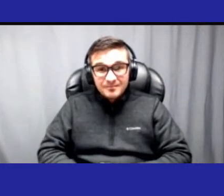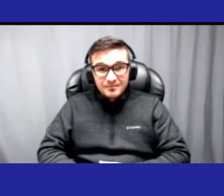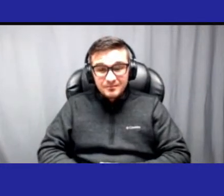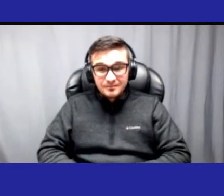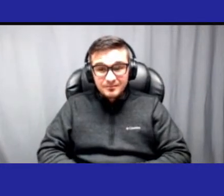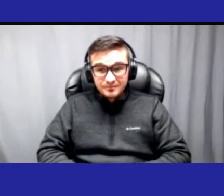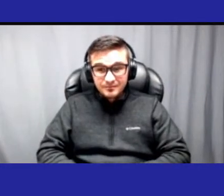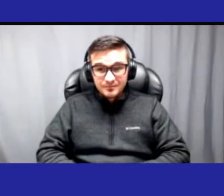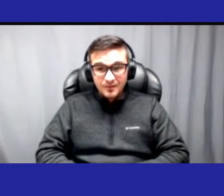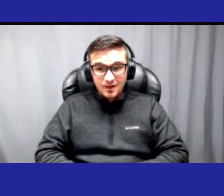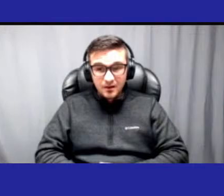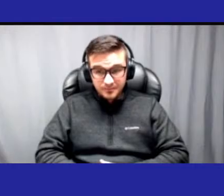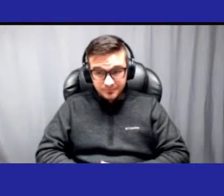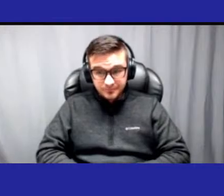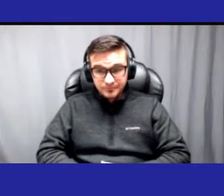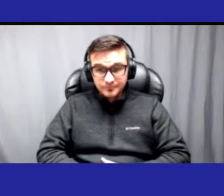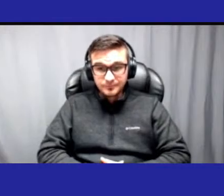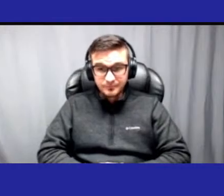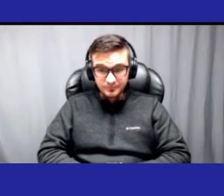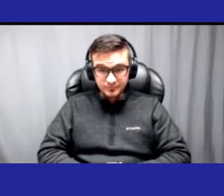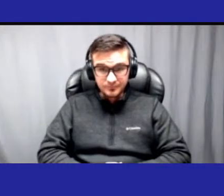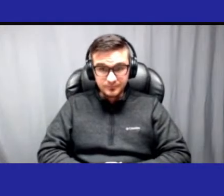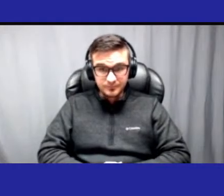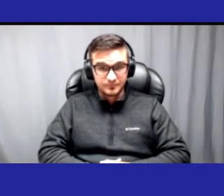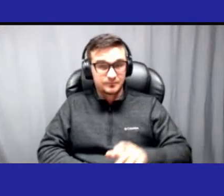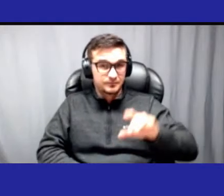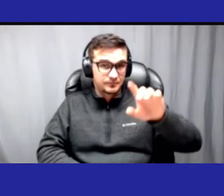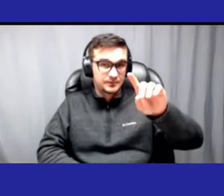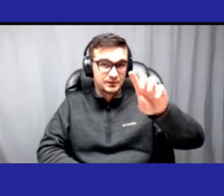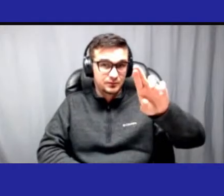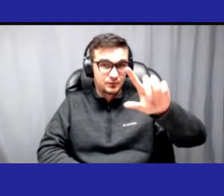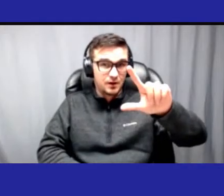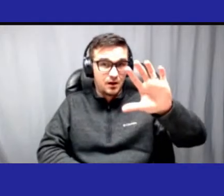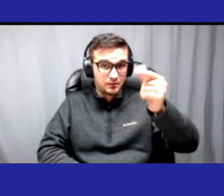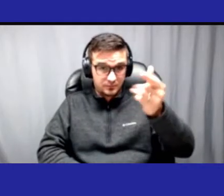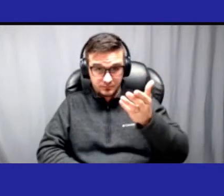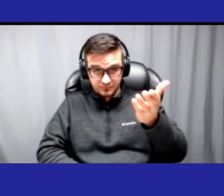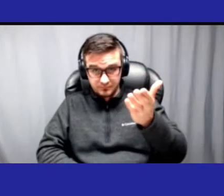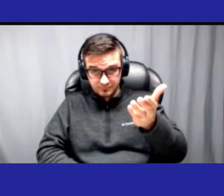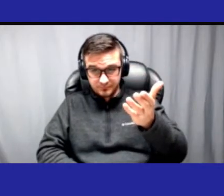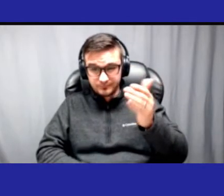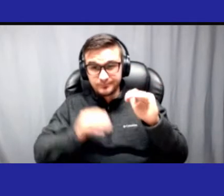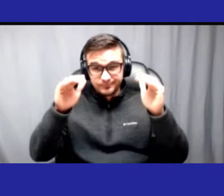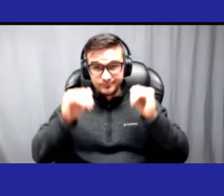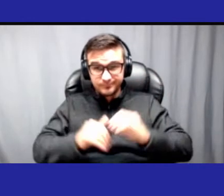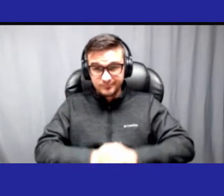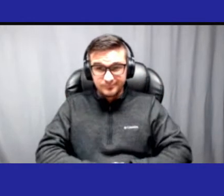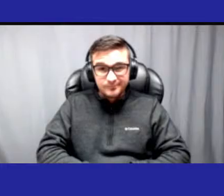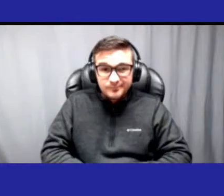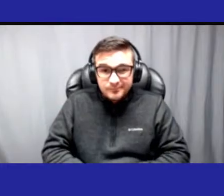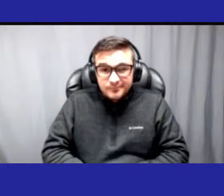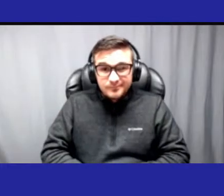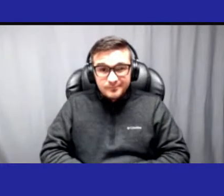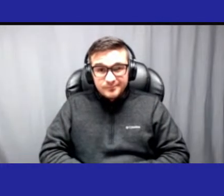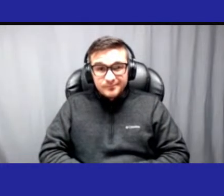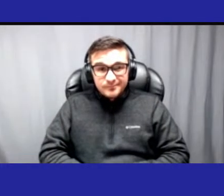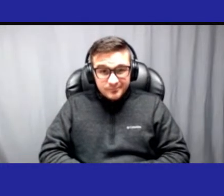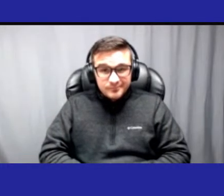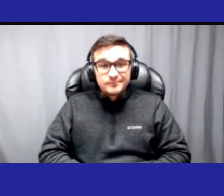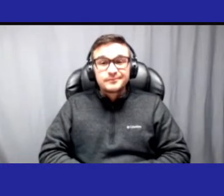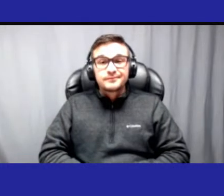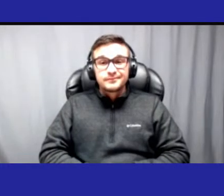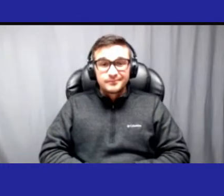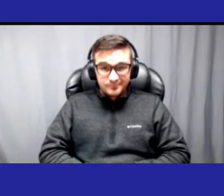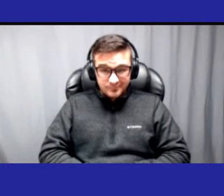All right. And Dr. Long, if you can, Yes. you are next as well. Pleasure. Okay, so I'll read our next request, and then I will